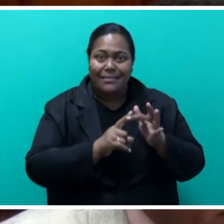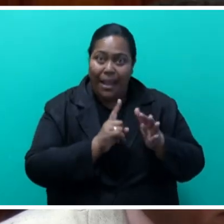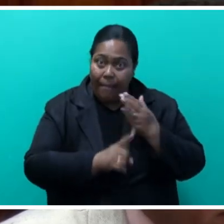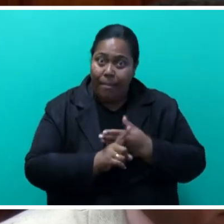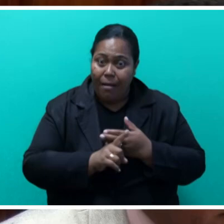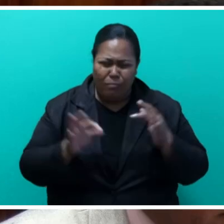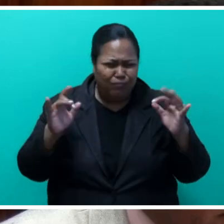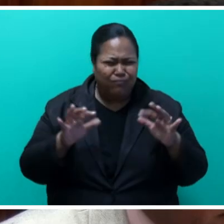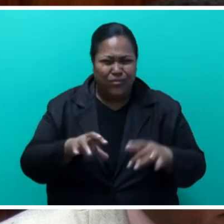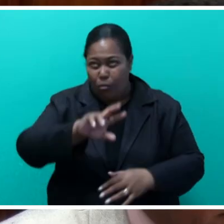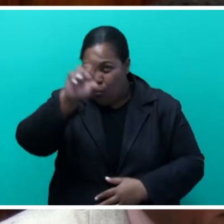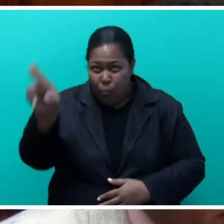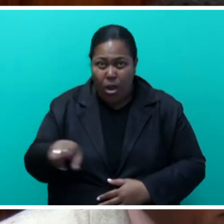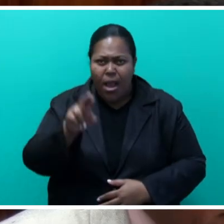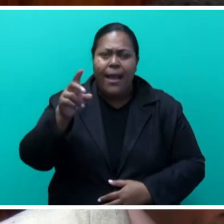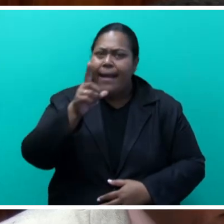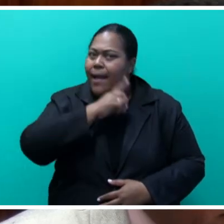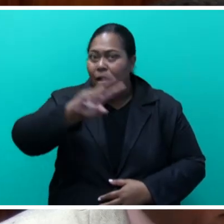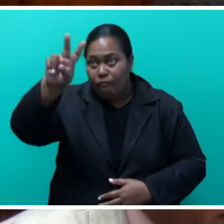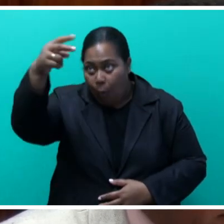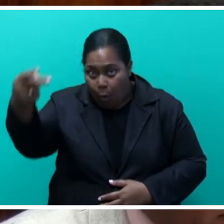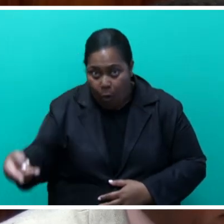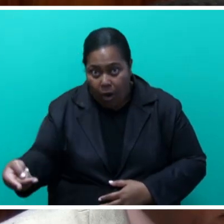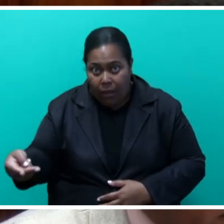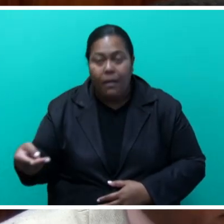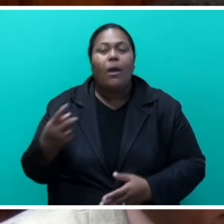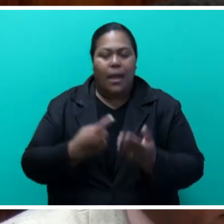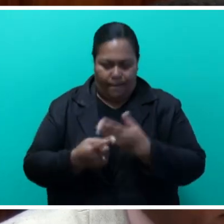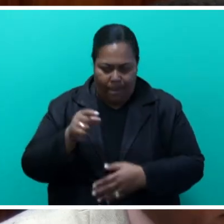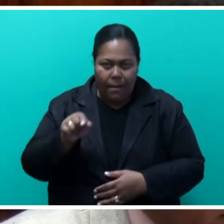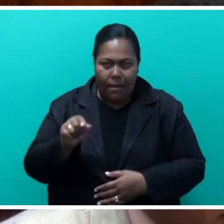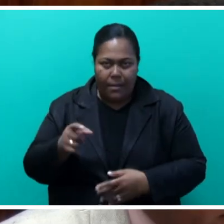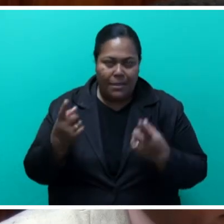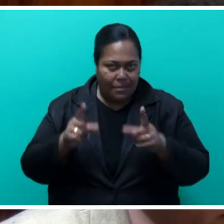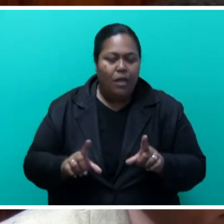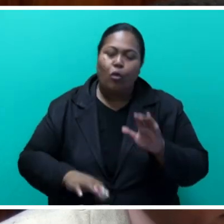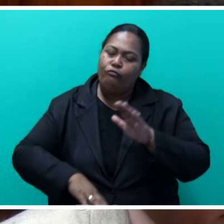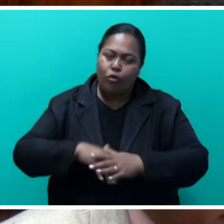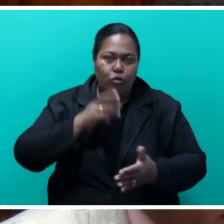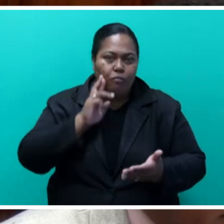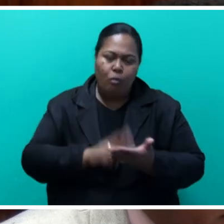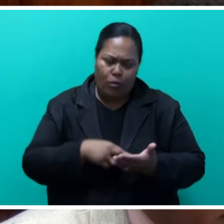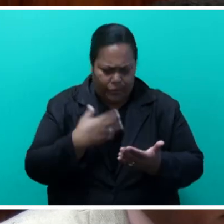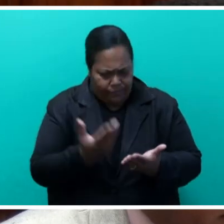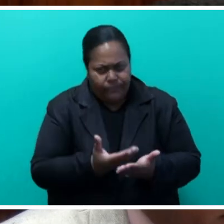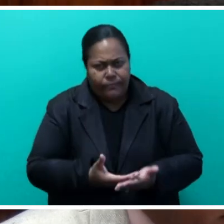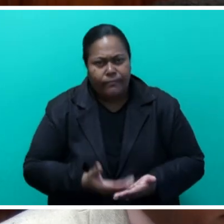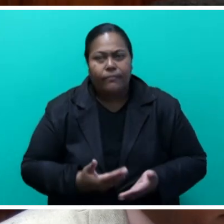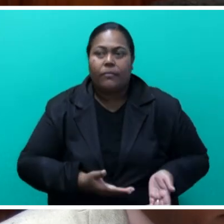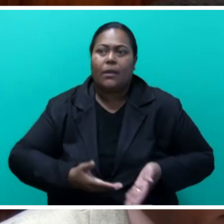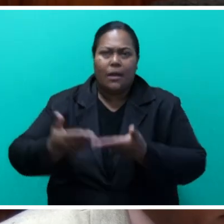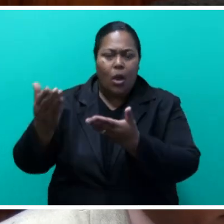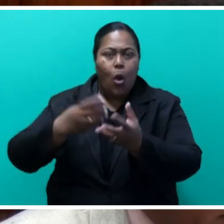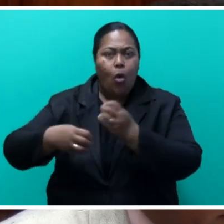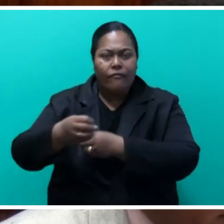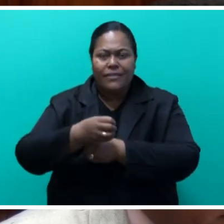sir, the full accident investigation report was compiled and was submitted to the Office of the Director of